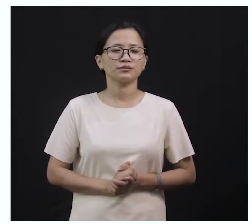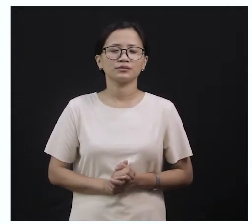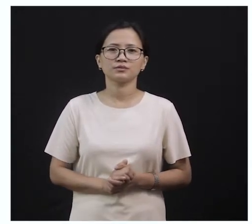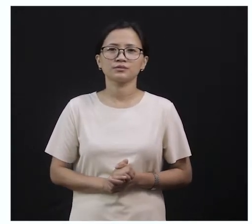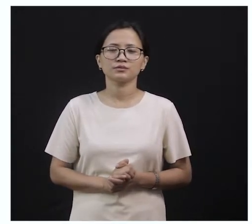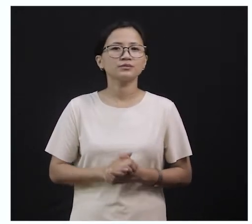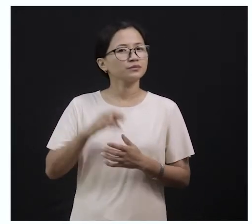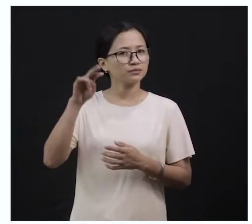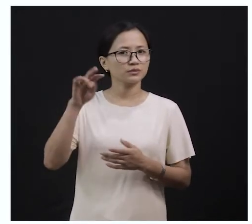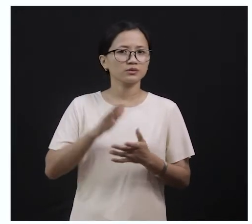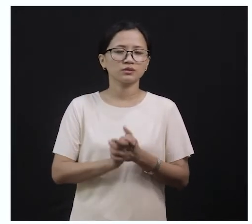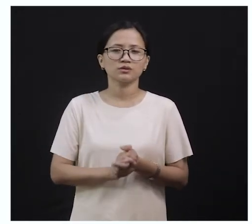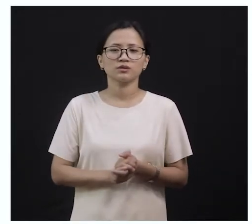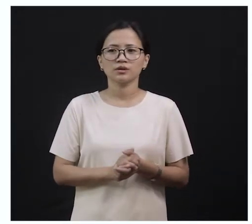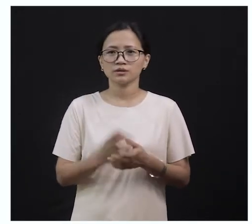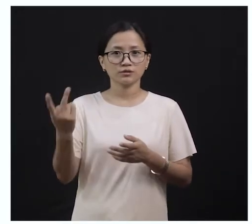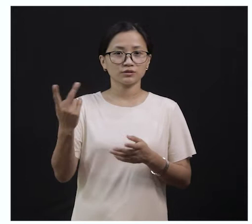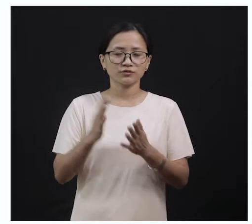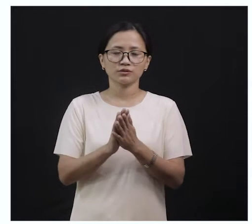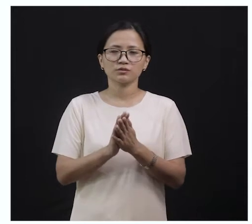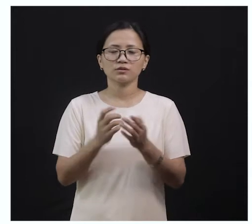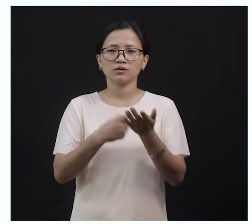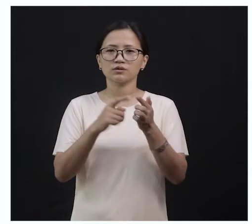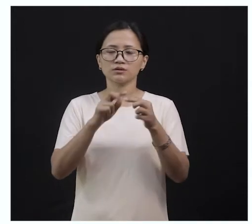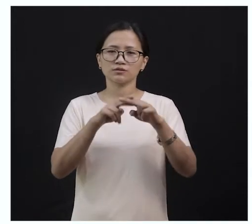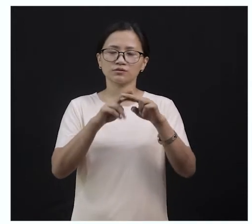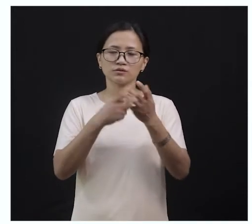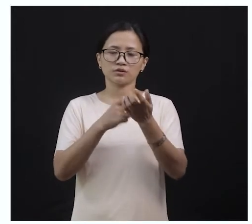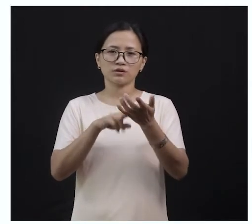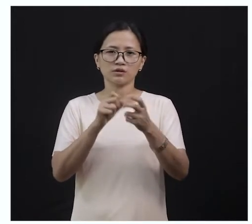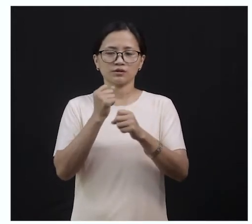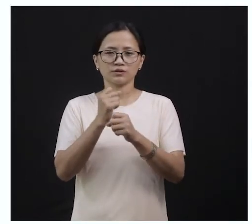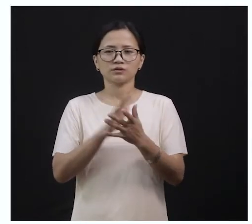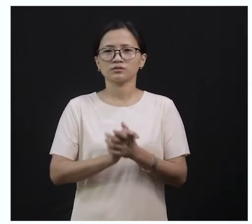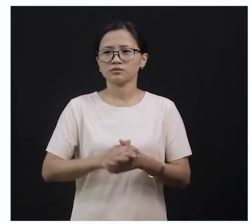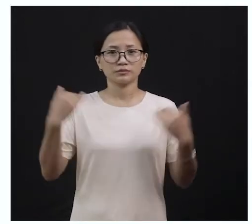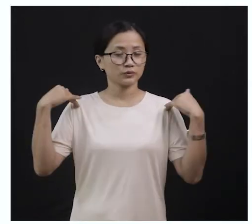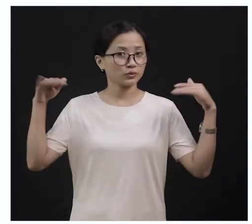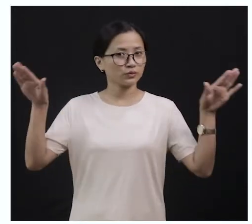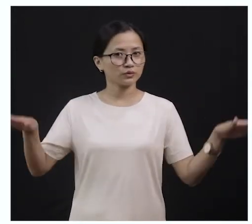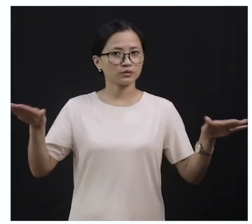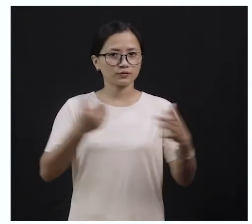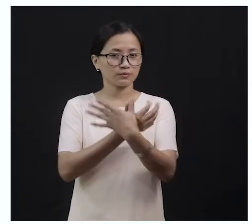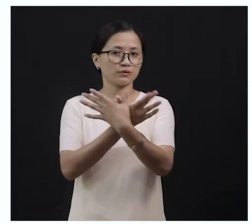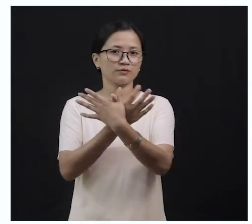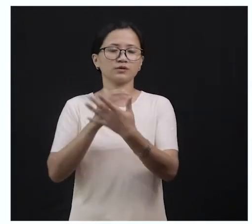so fragile means it is referring to the butterfly. See, the butterfly, their wings are very soft, right? When